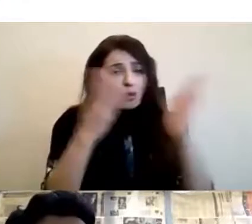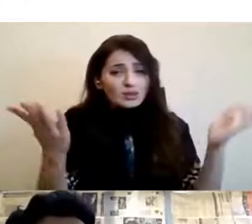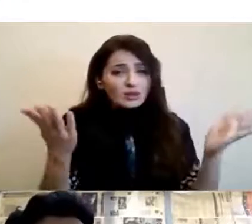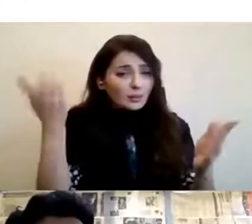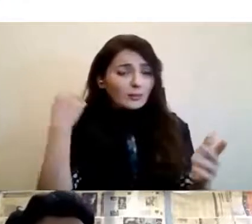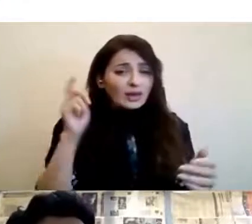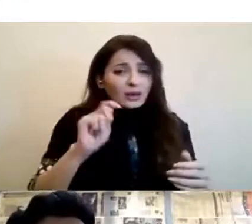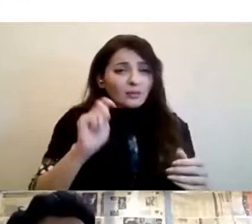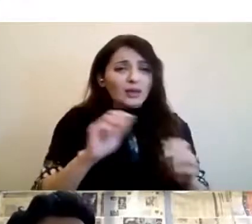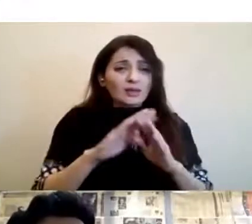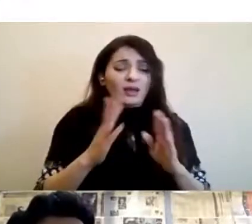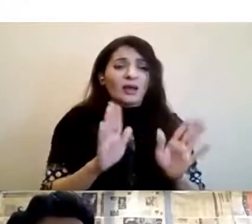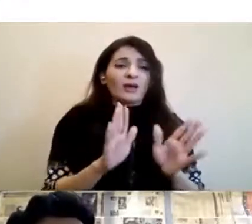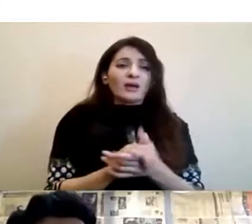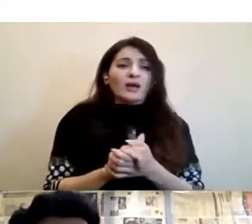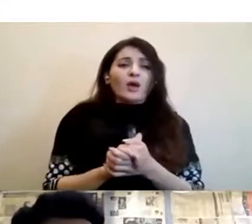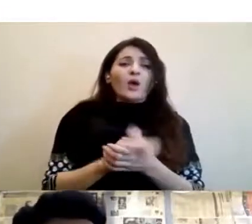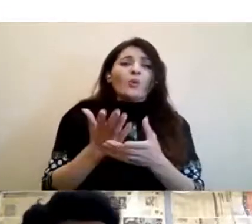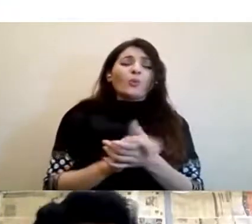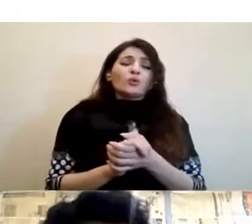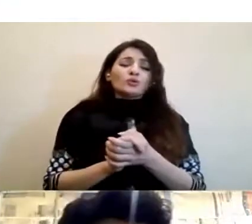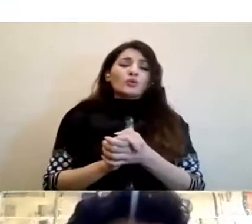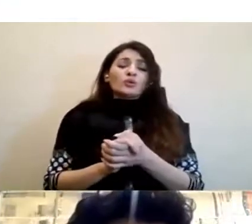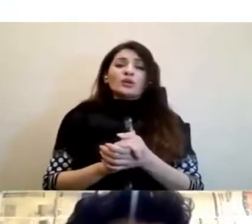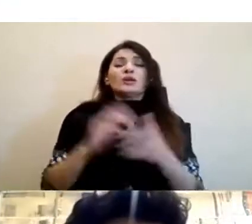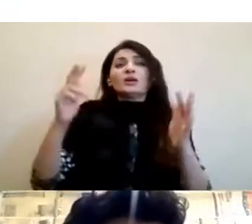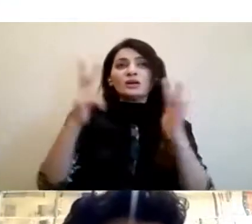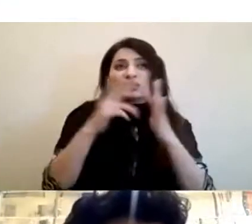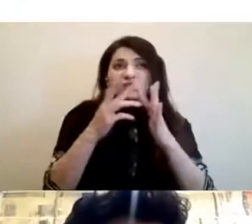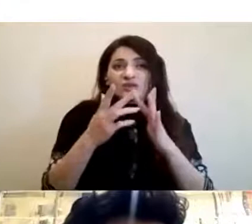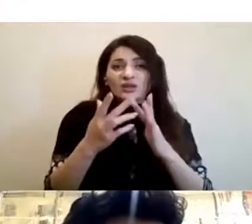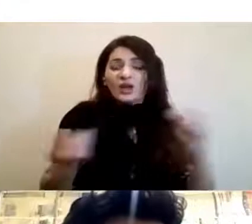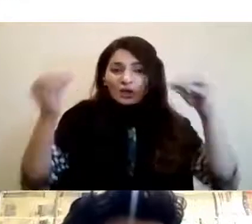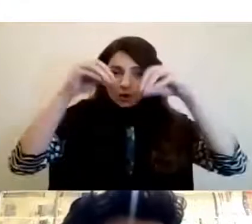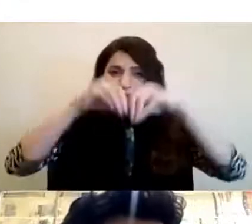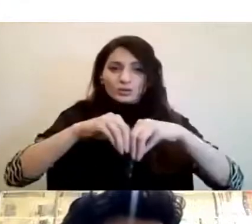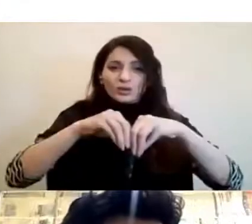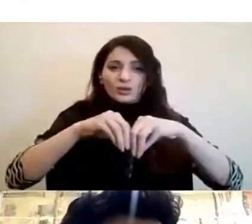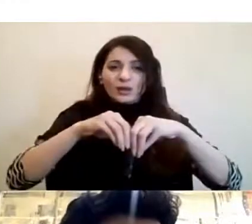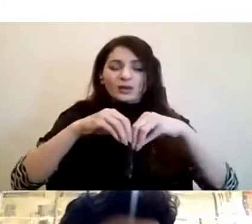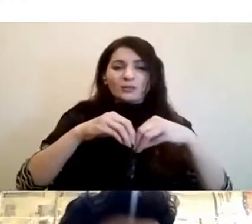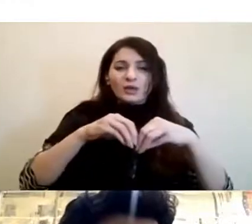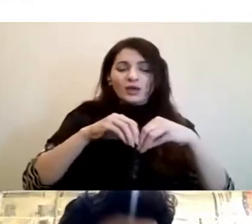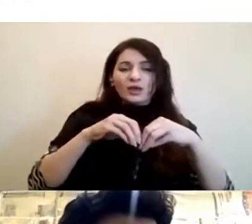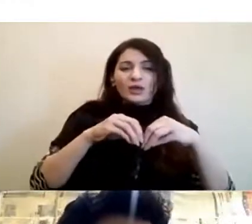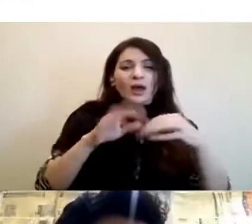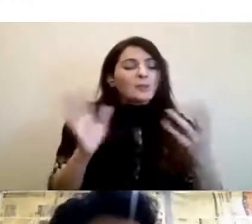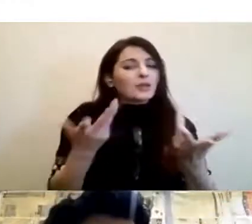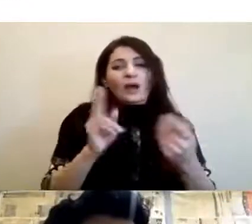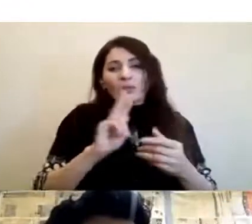What's the role they can play in driving digital inclusion for persons with disabilities? Yeah, I think